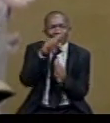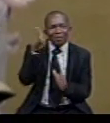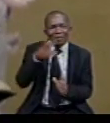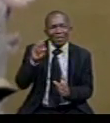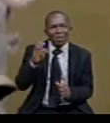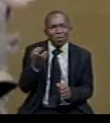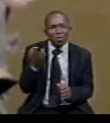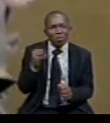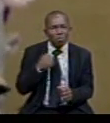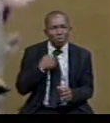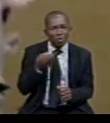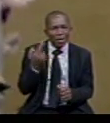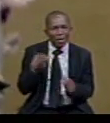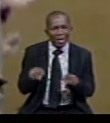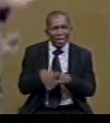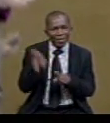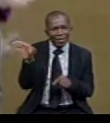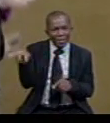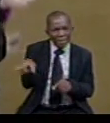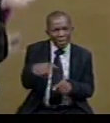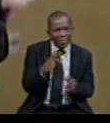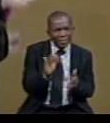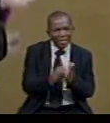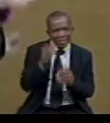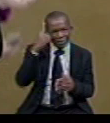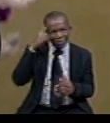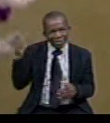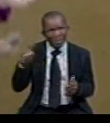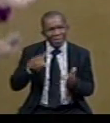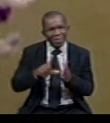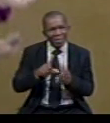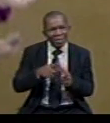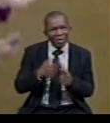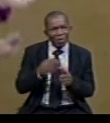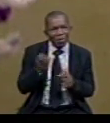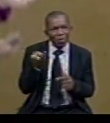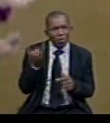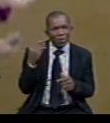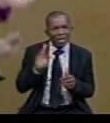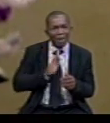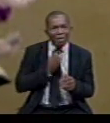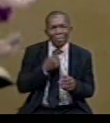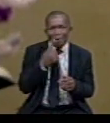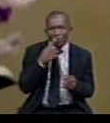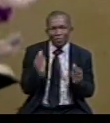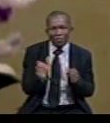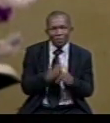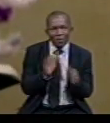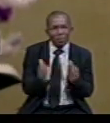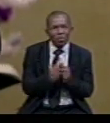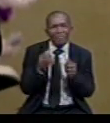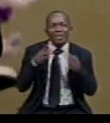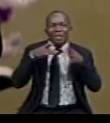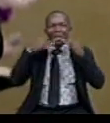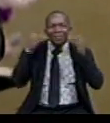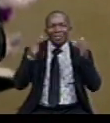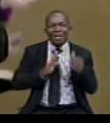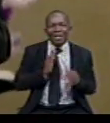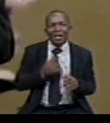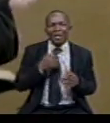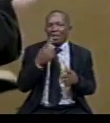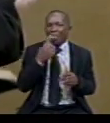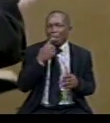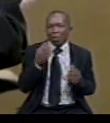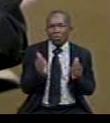them that dream. Then was our mouth filled with laughter and our